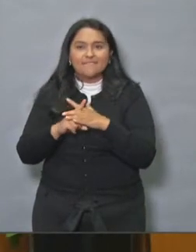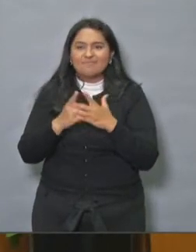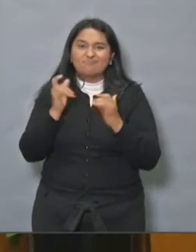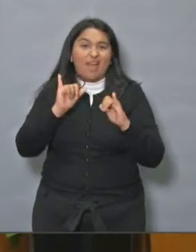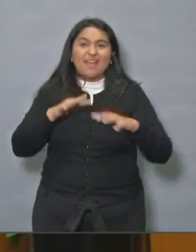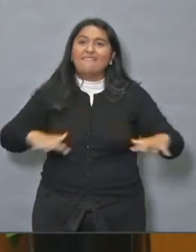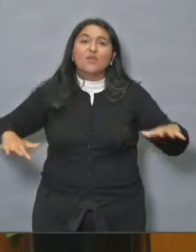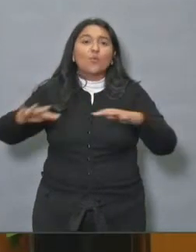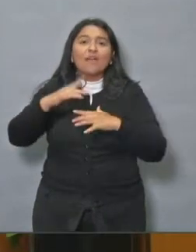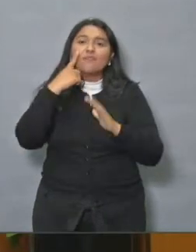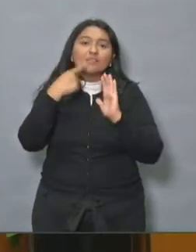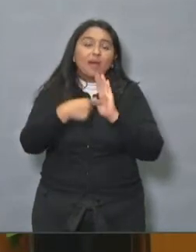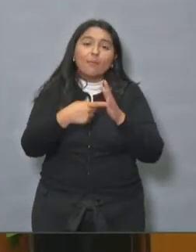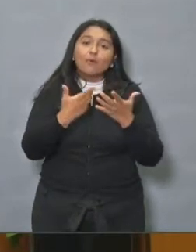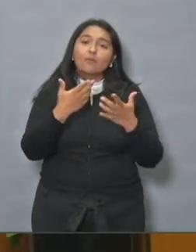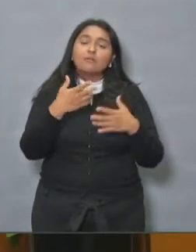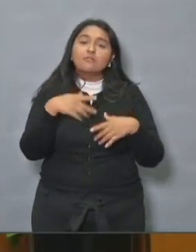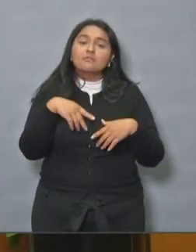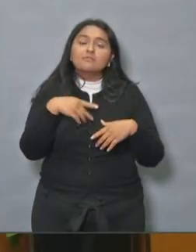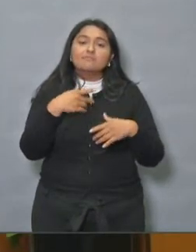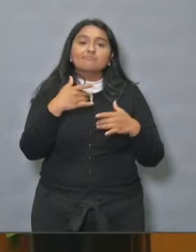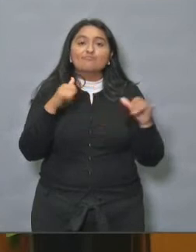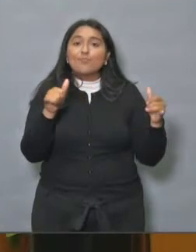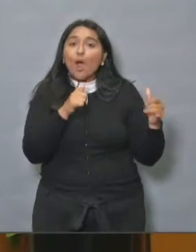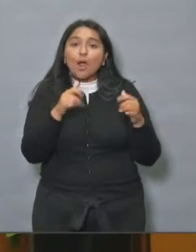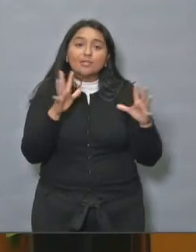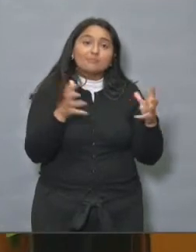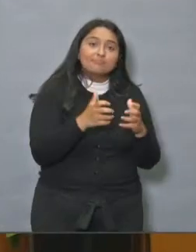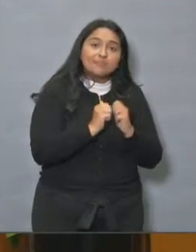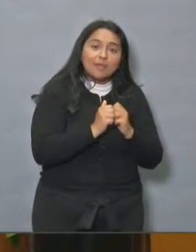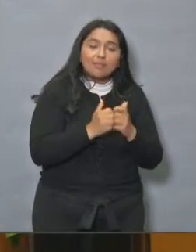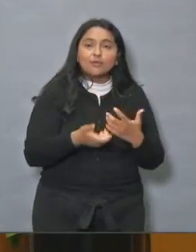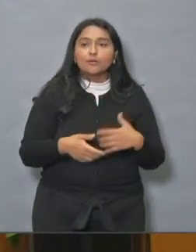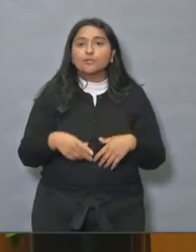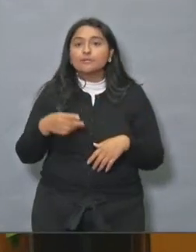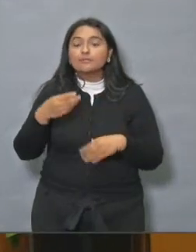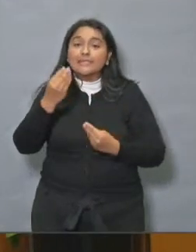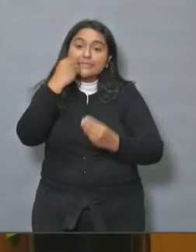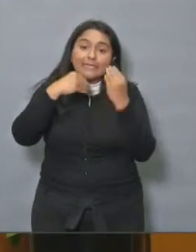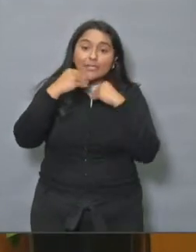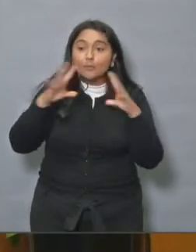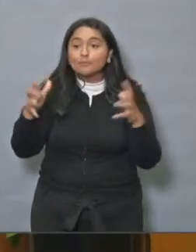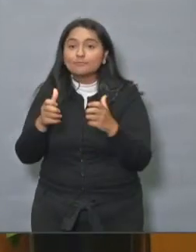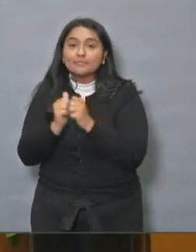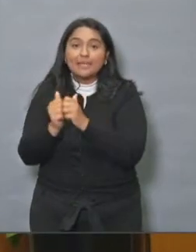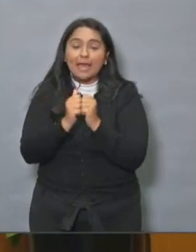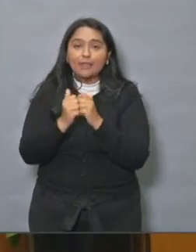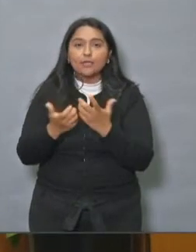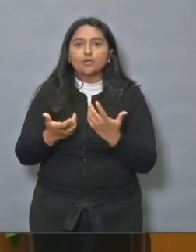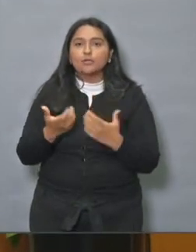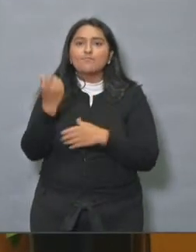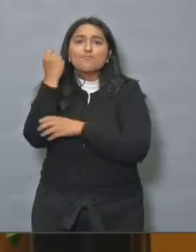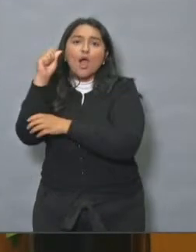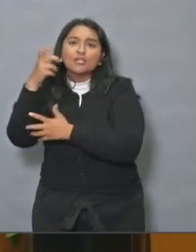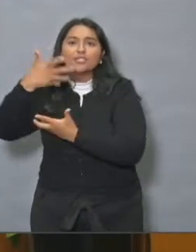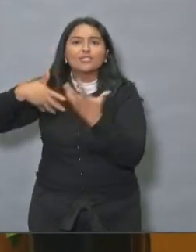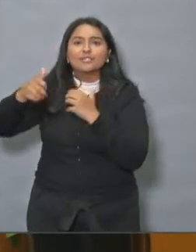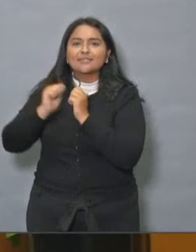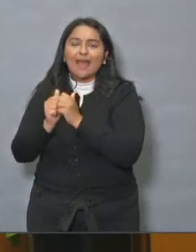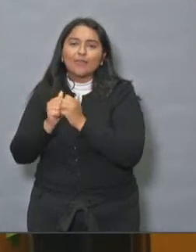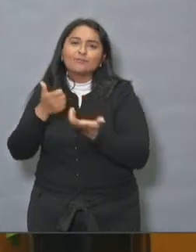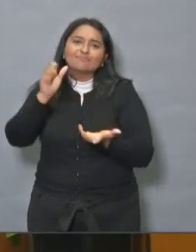at a party together or a dinner together, or they were marching together. That just information is not information